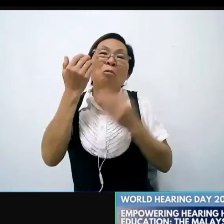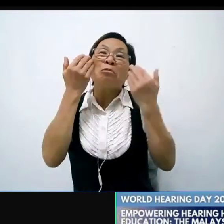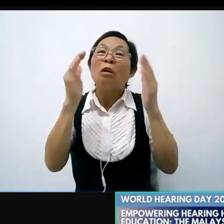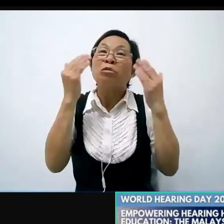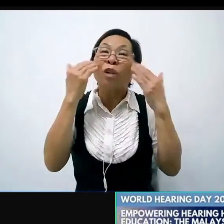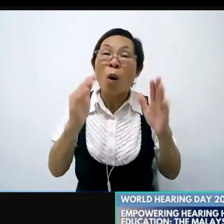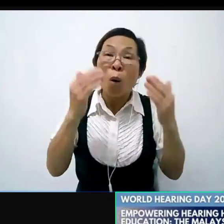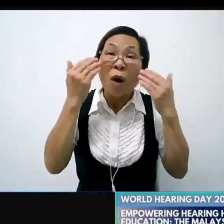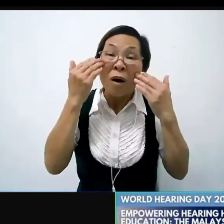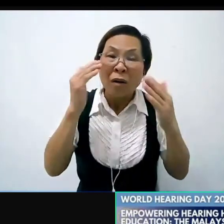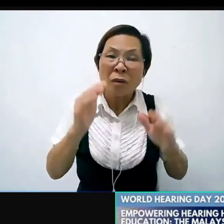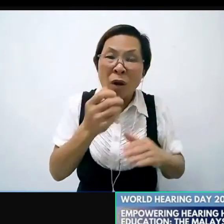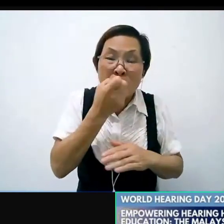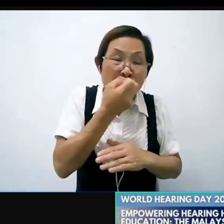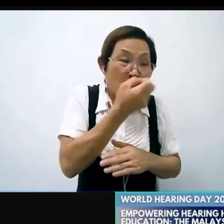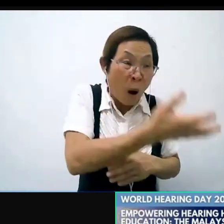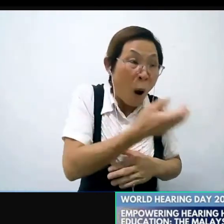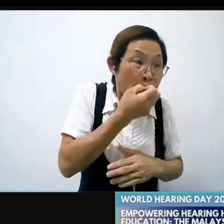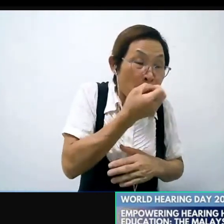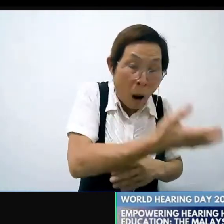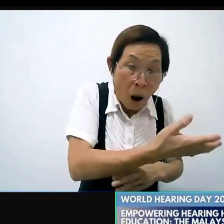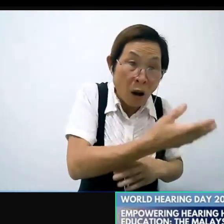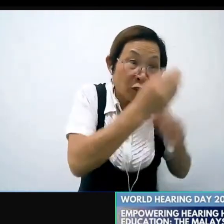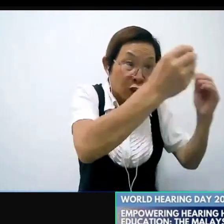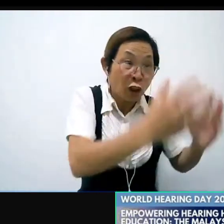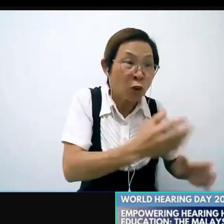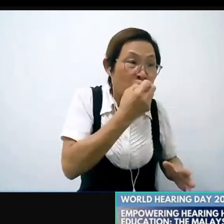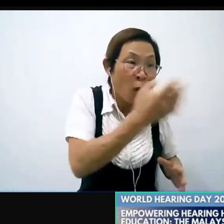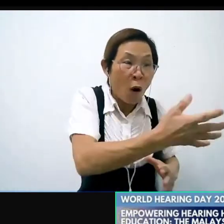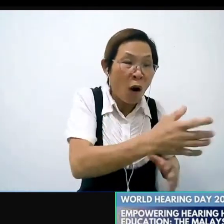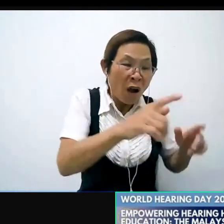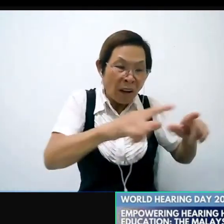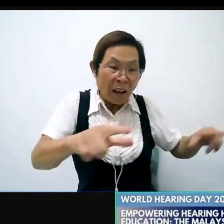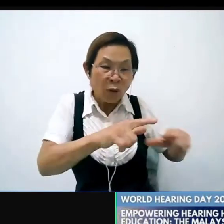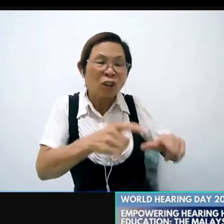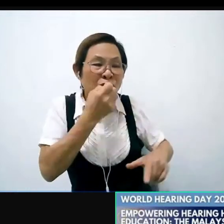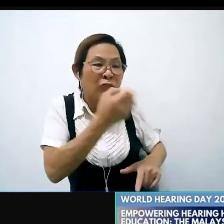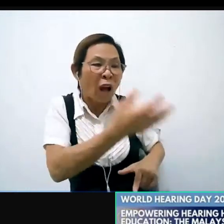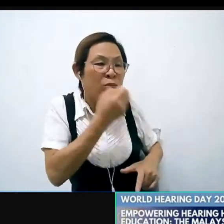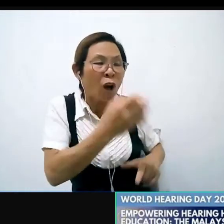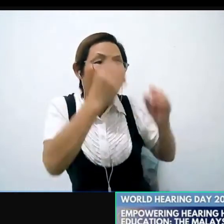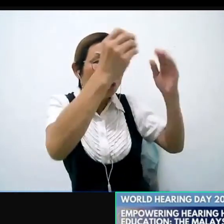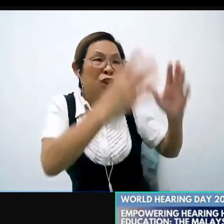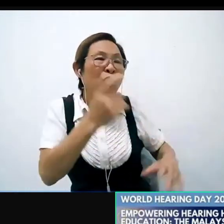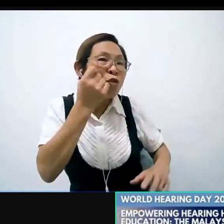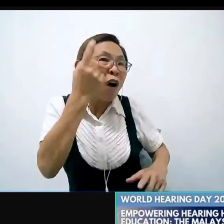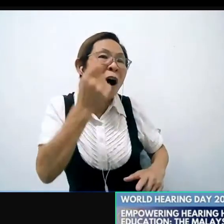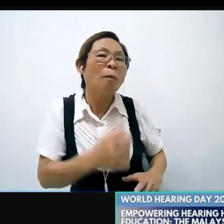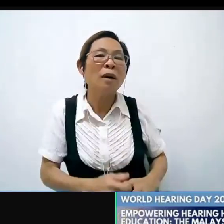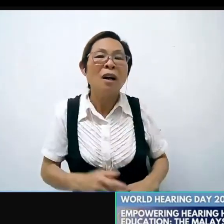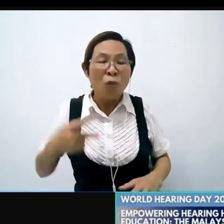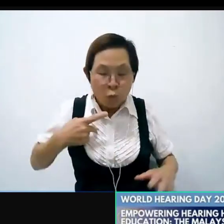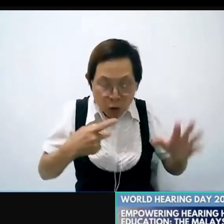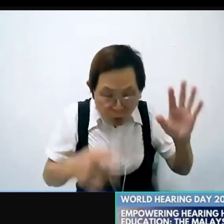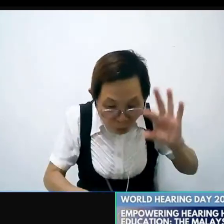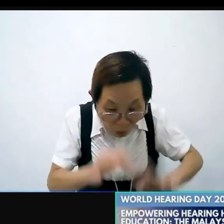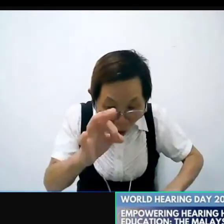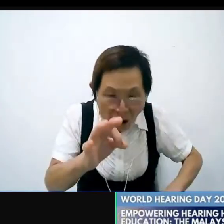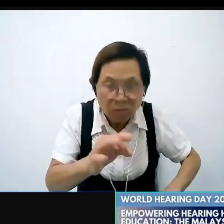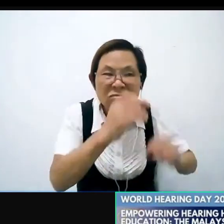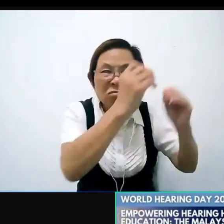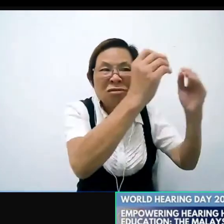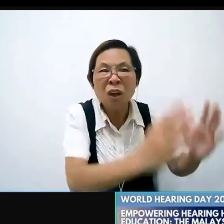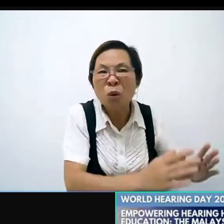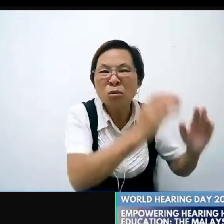that's the information given in a language that teachers understand. That's one of the things that we found out.